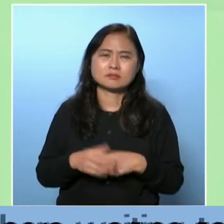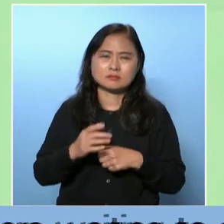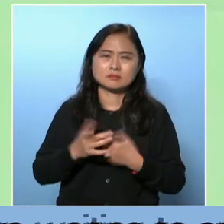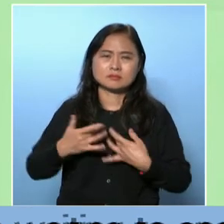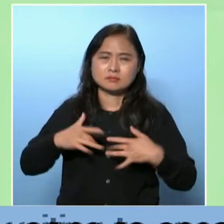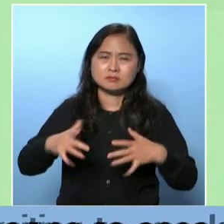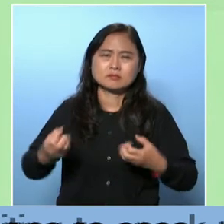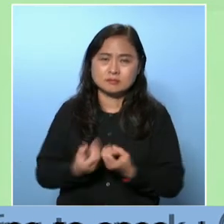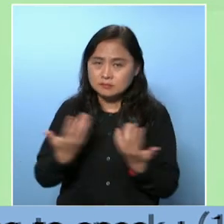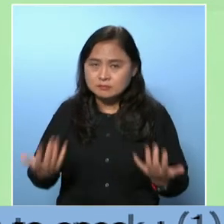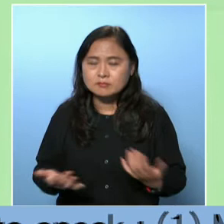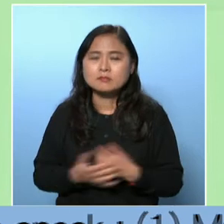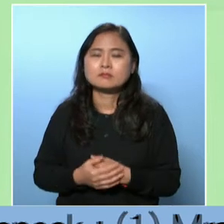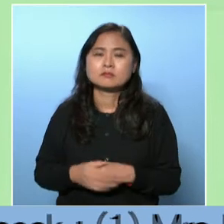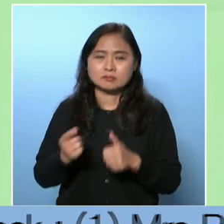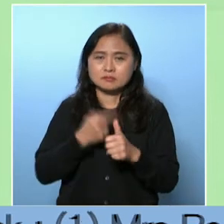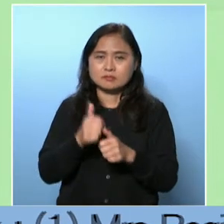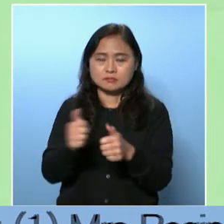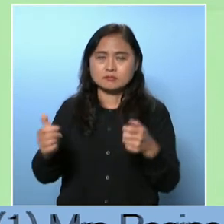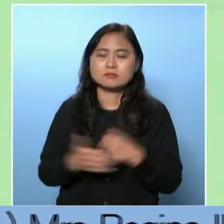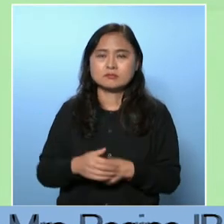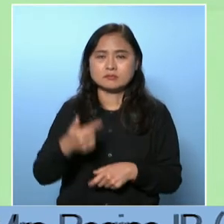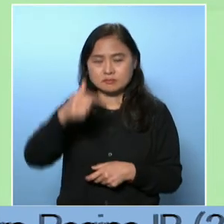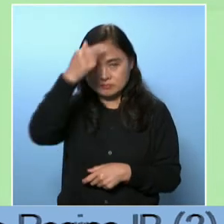the epidemic is a severe one,